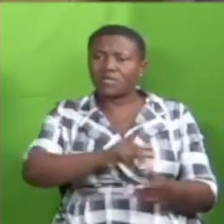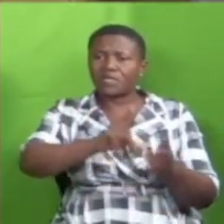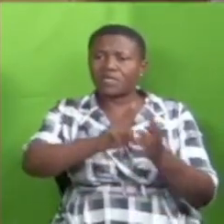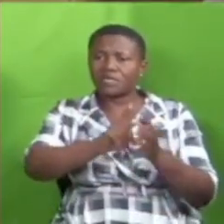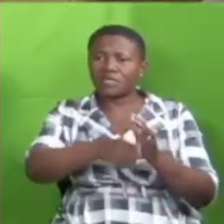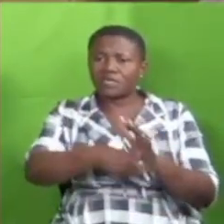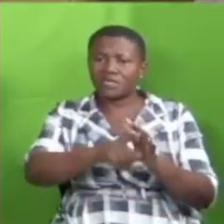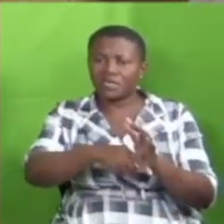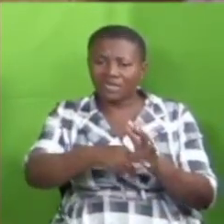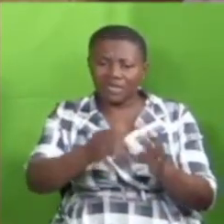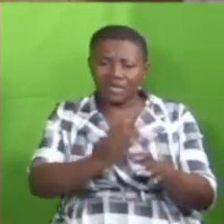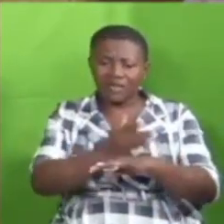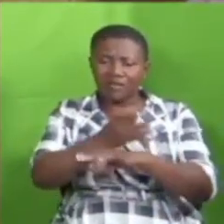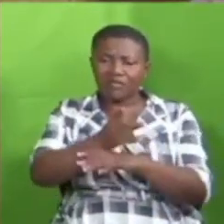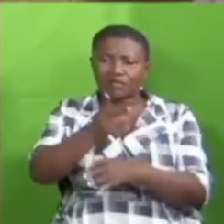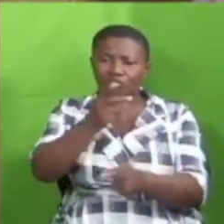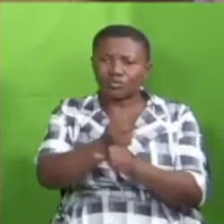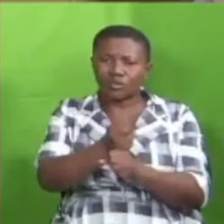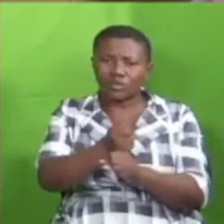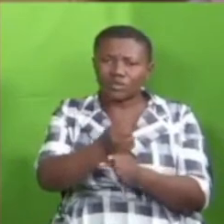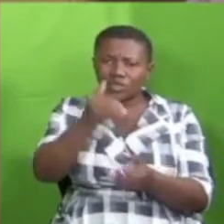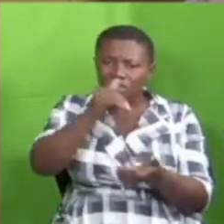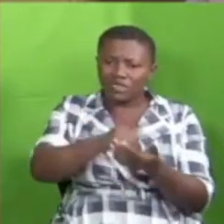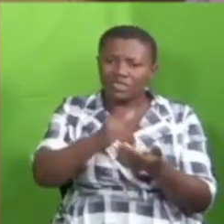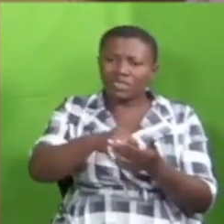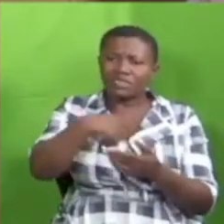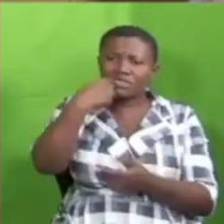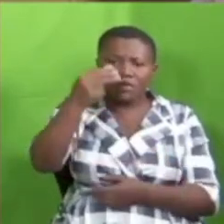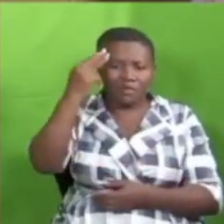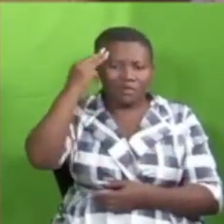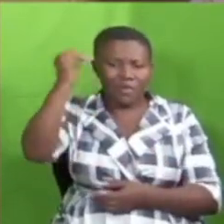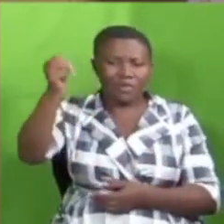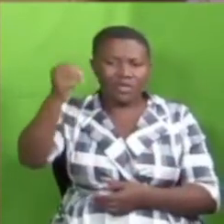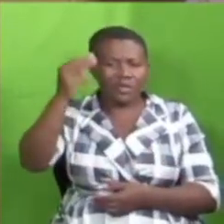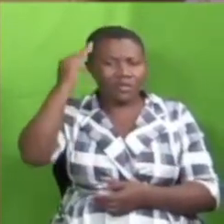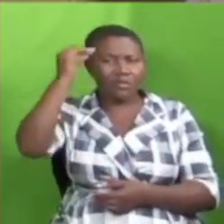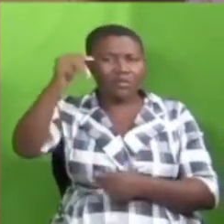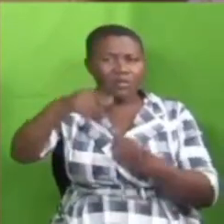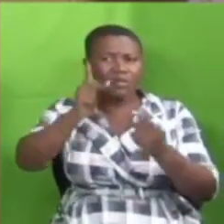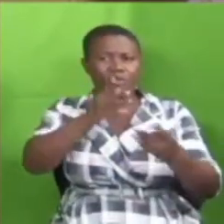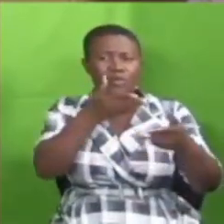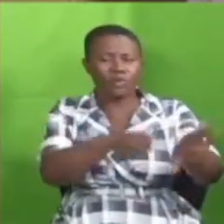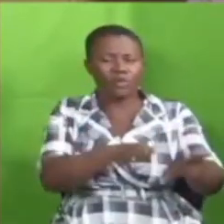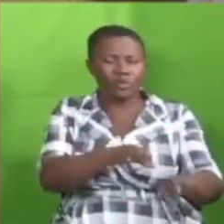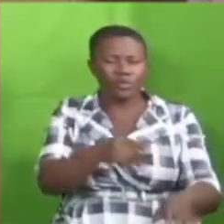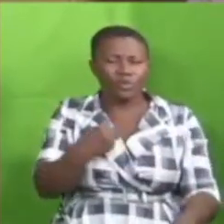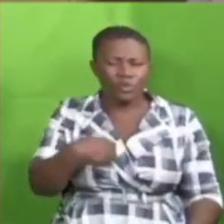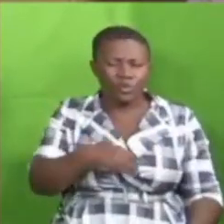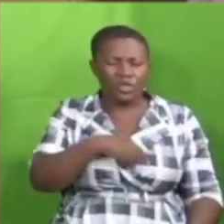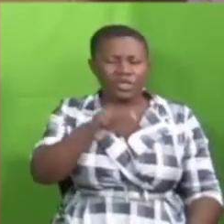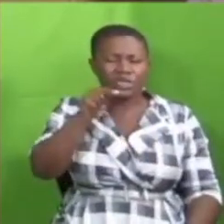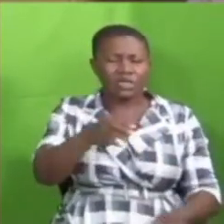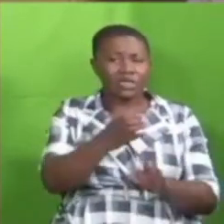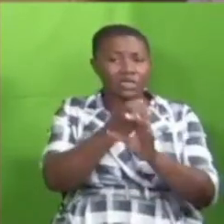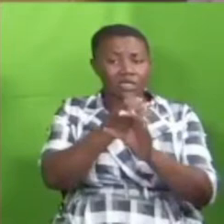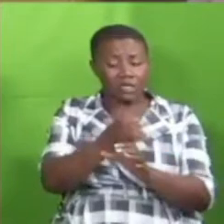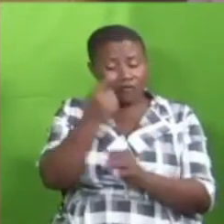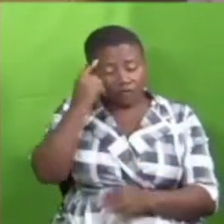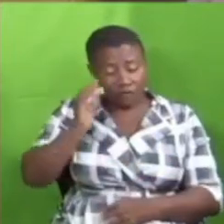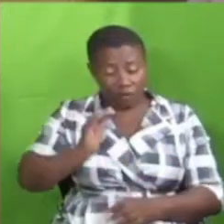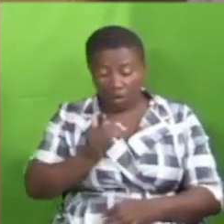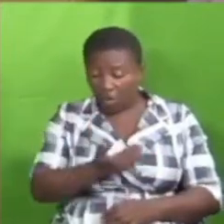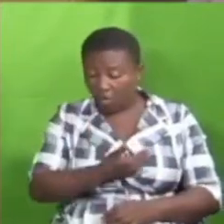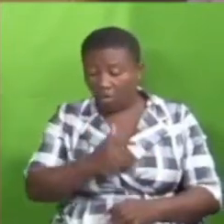just next 2 years, and we come back and start paying tribute to them? No. Let's take care of our health, brothers and